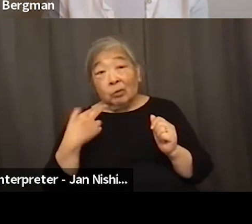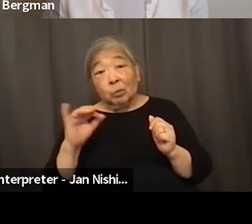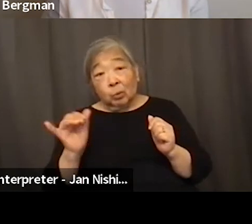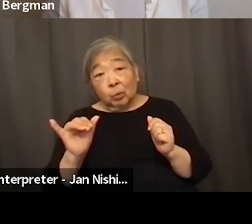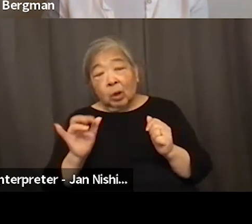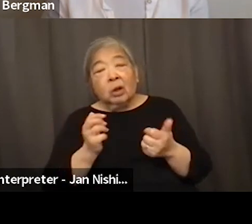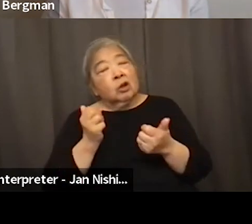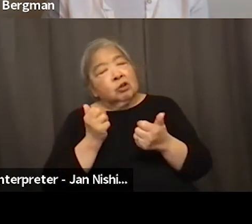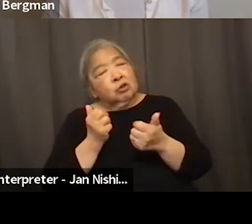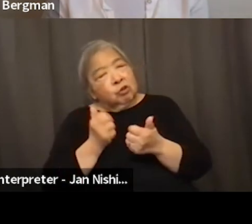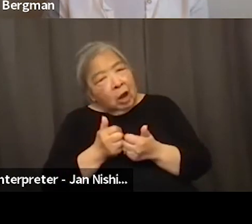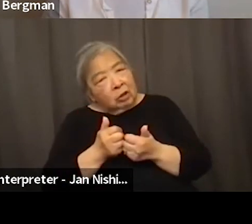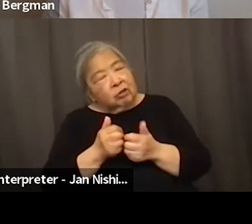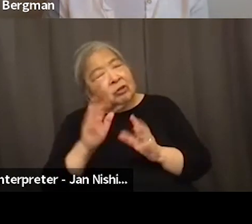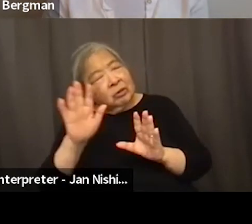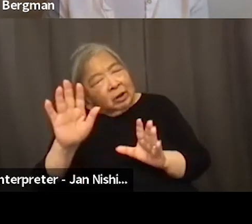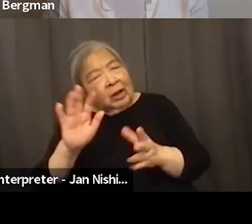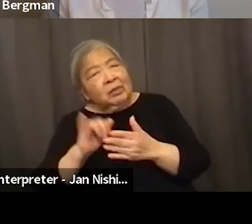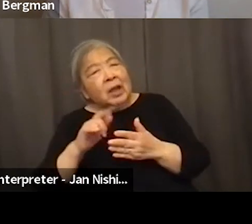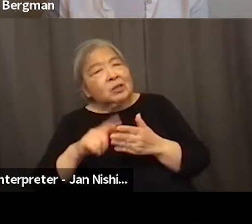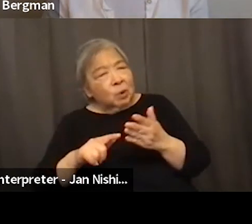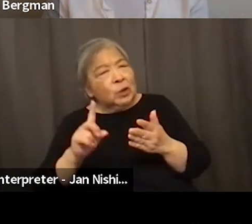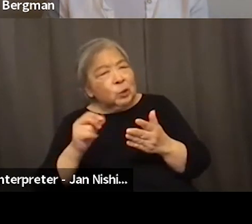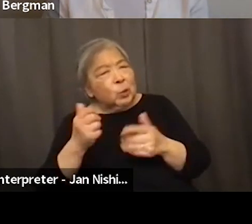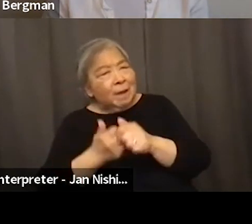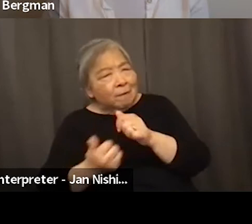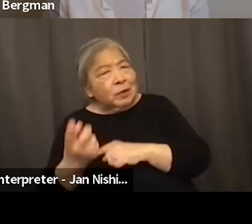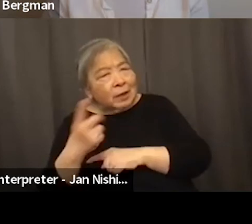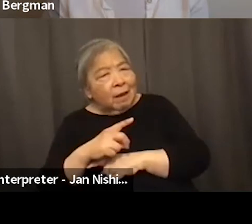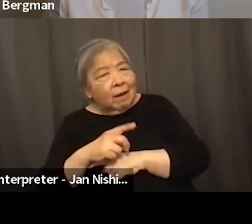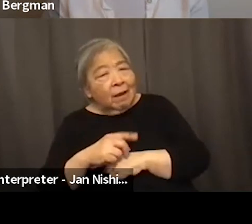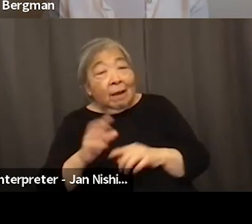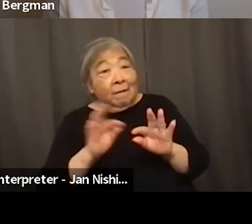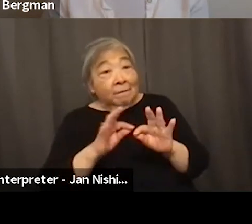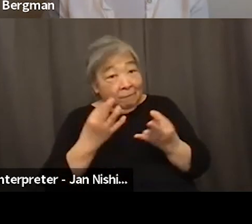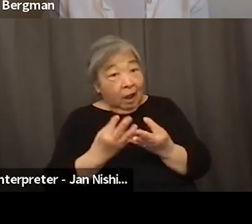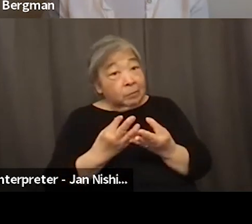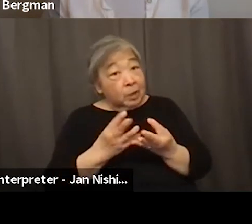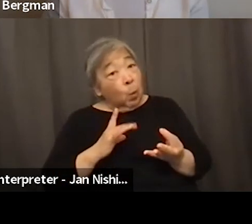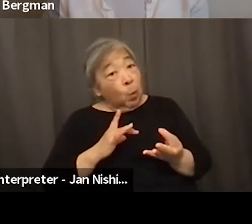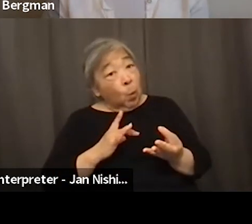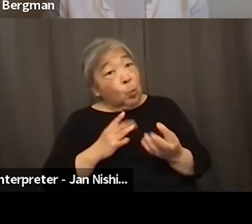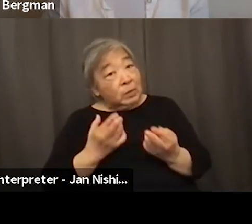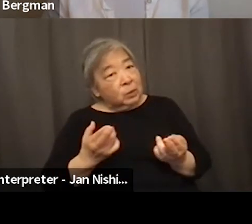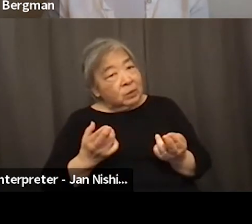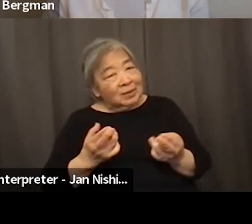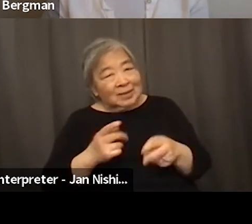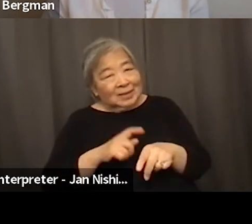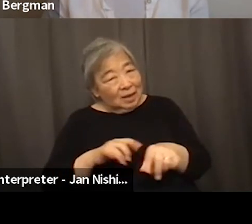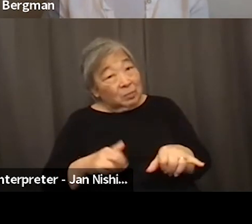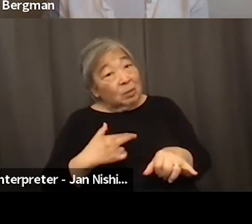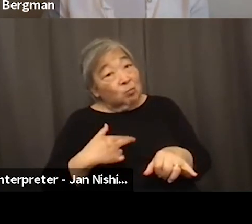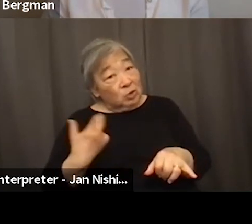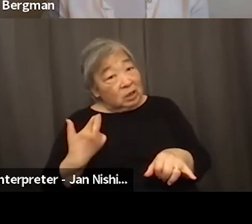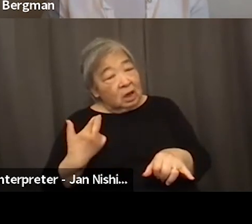how we, and this is what we walk every day, in the sense of the family being a resource, but a risk, the community being